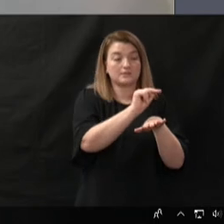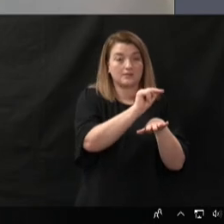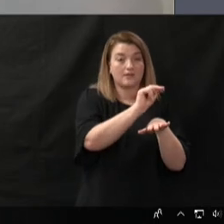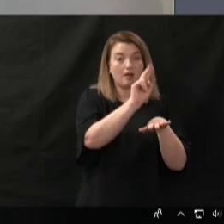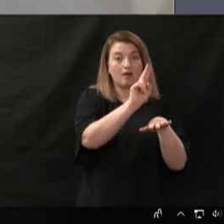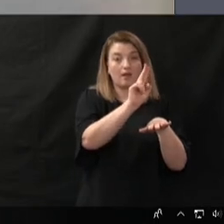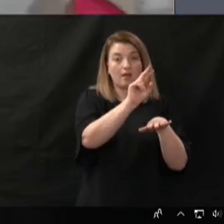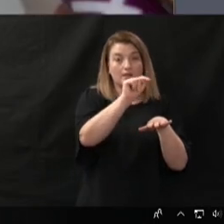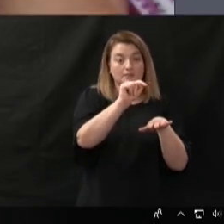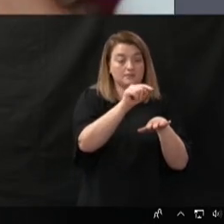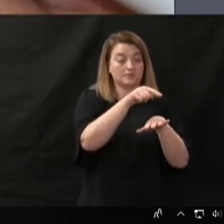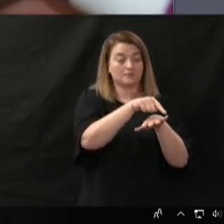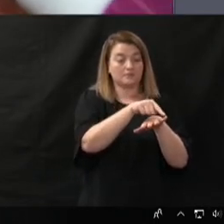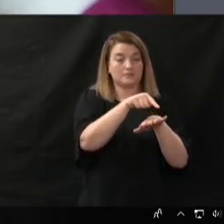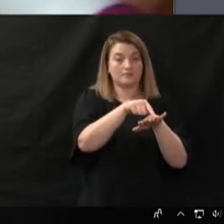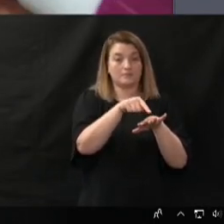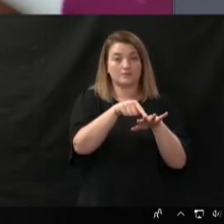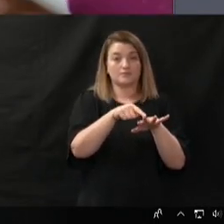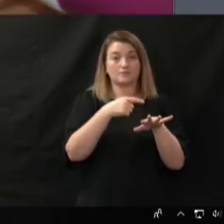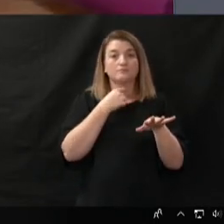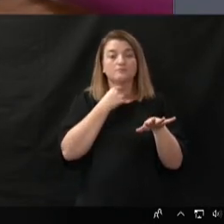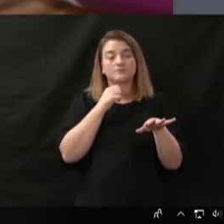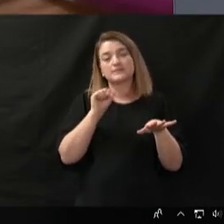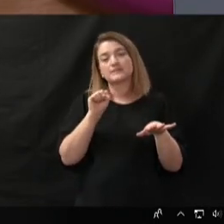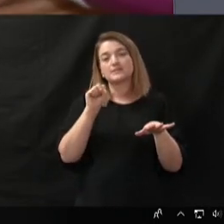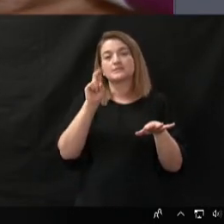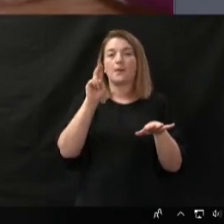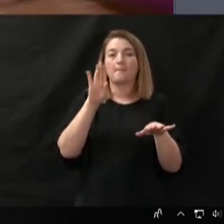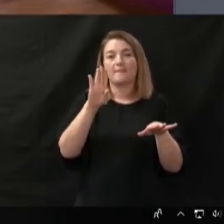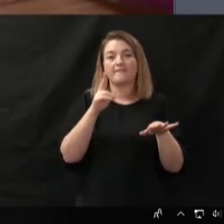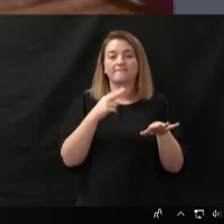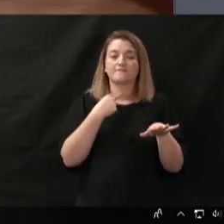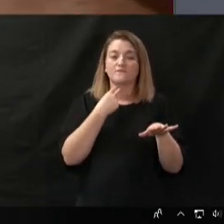N-U-T. Now, sub-vocalize as you go.